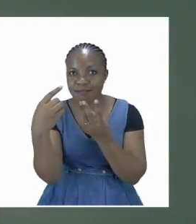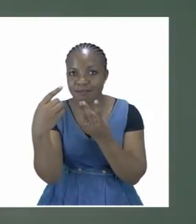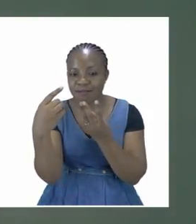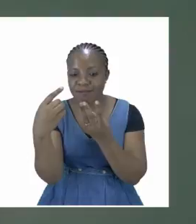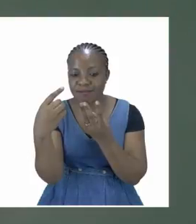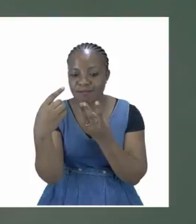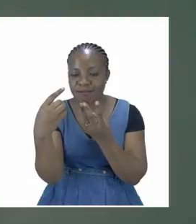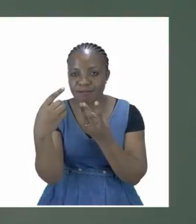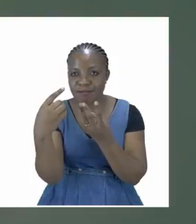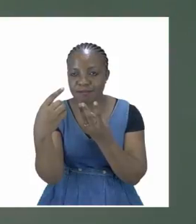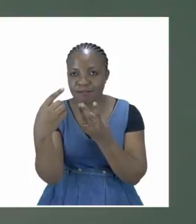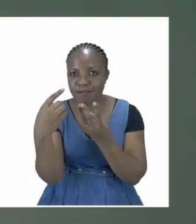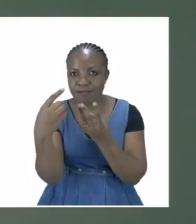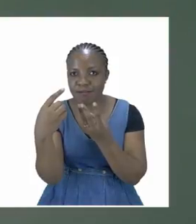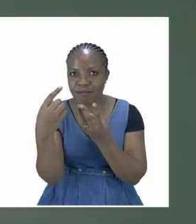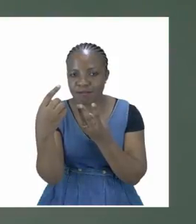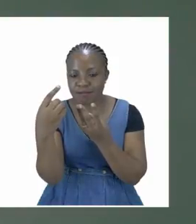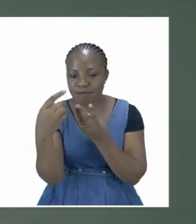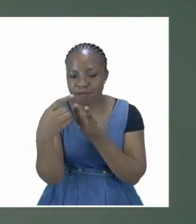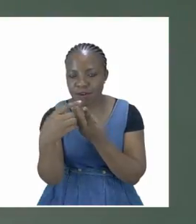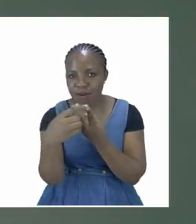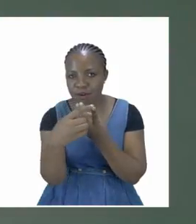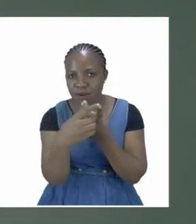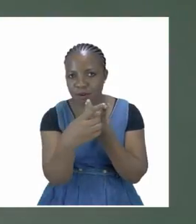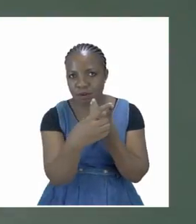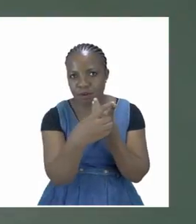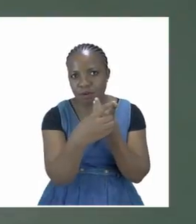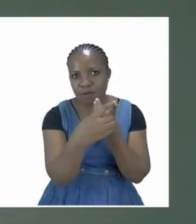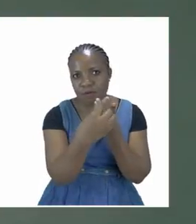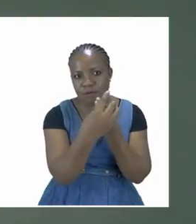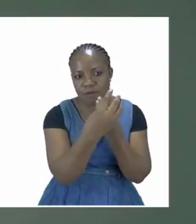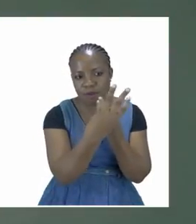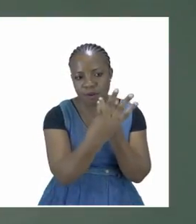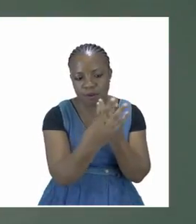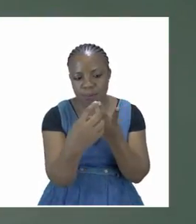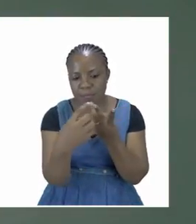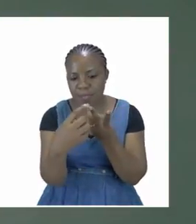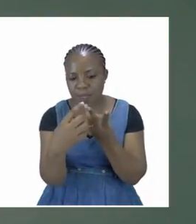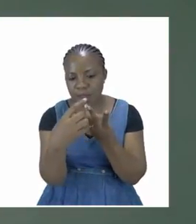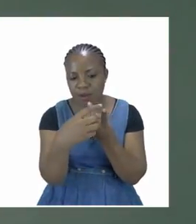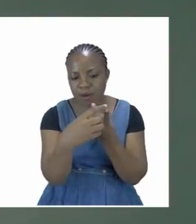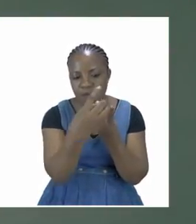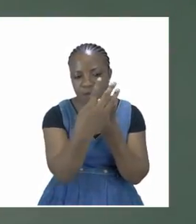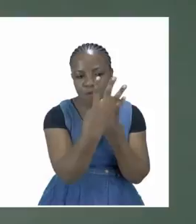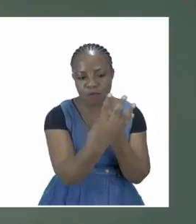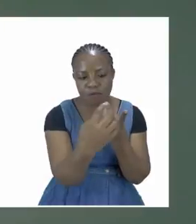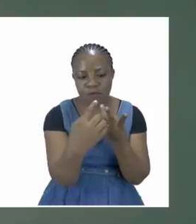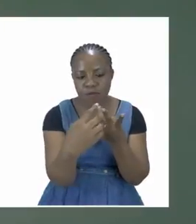answer? Well done. You are going to color the 6th one.